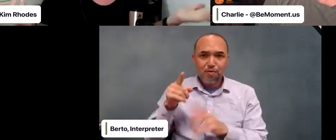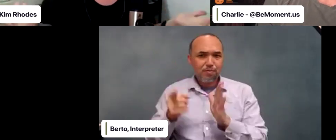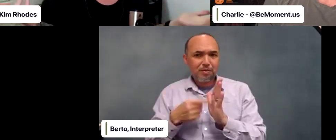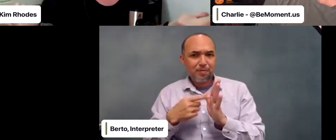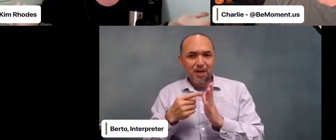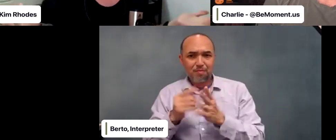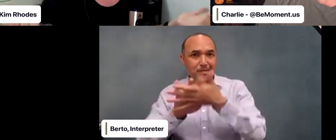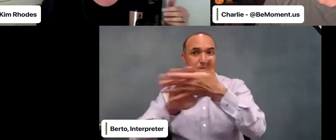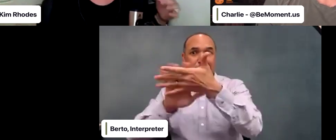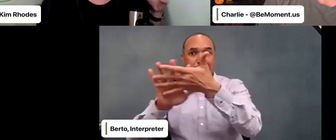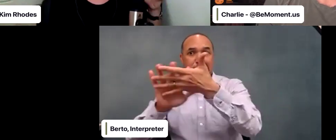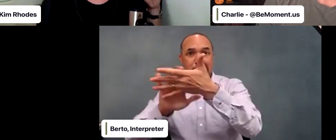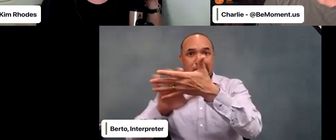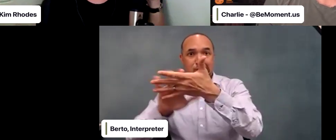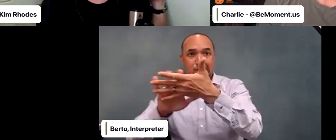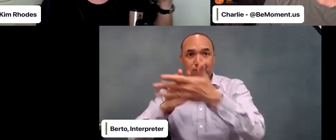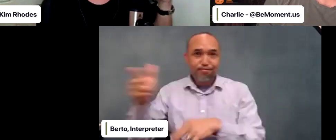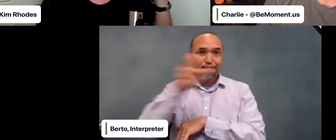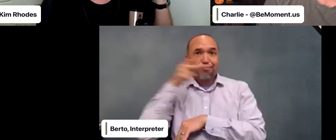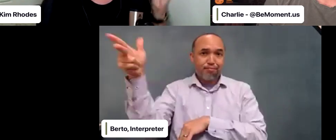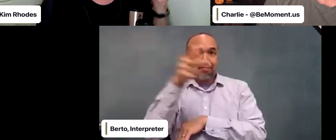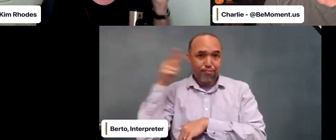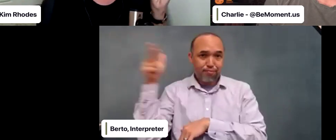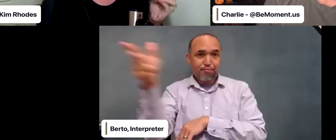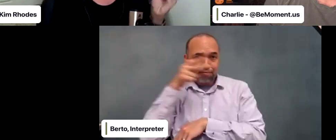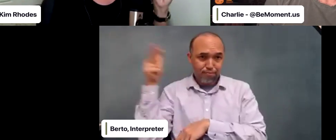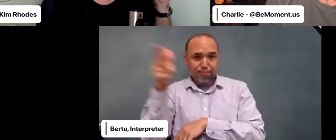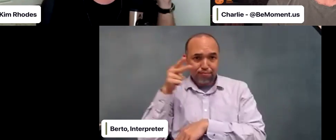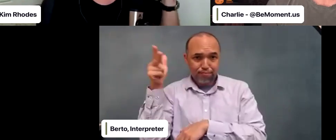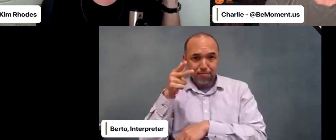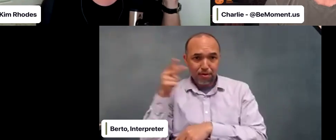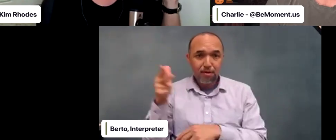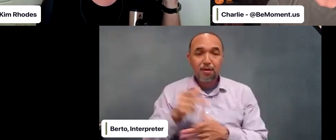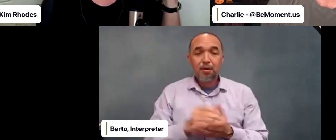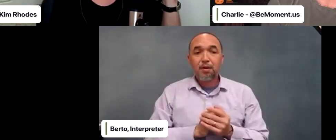I don't know, sometimes. So within that,